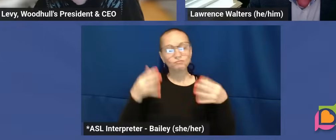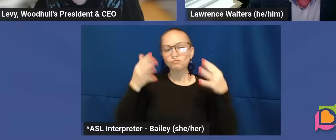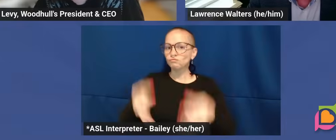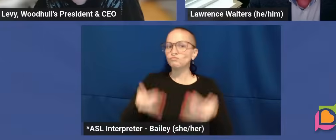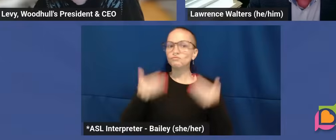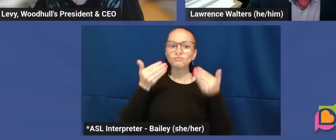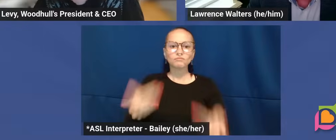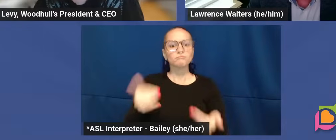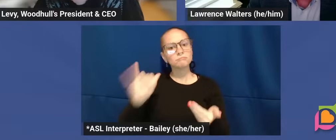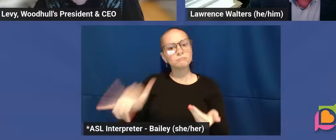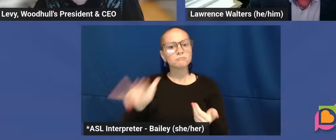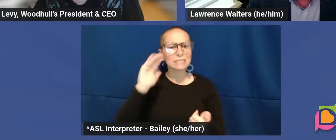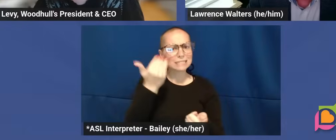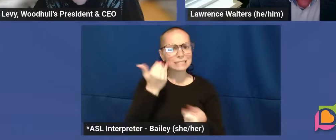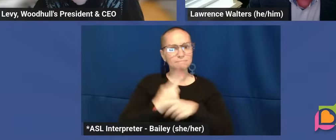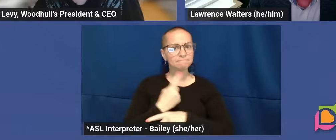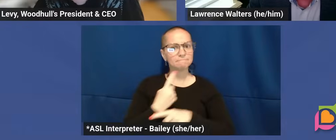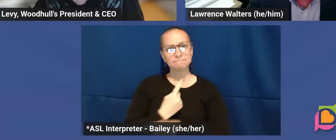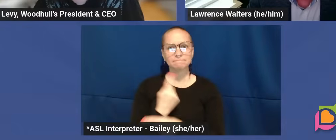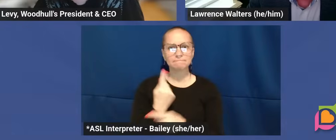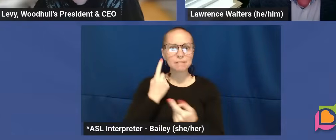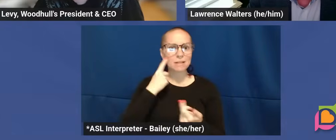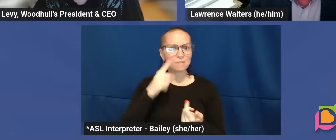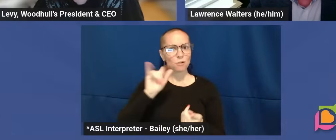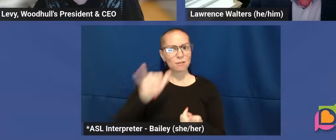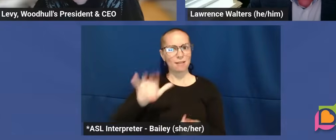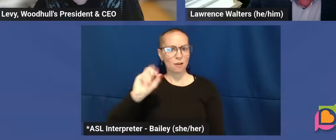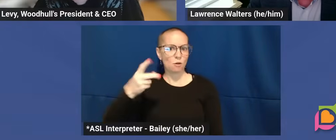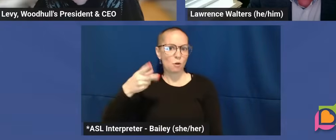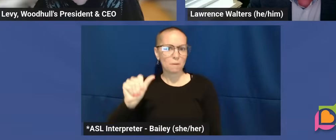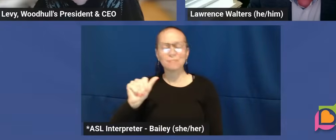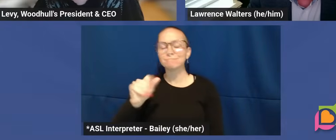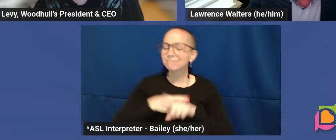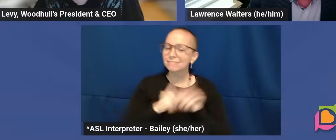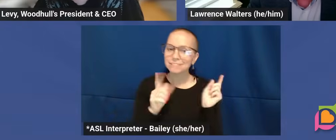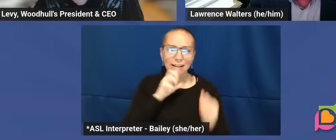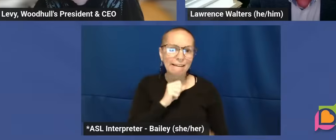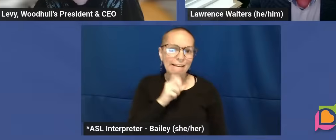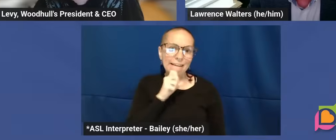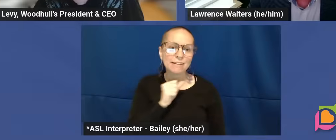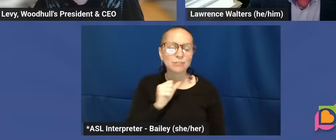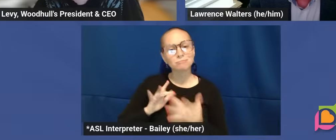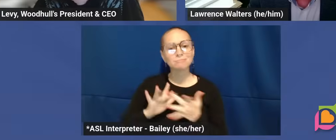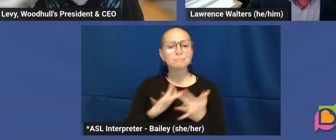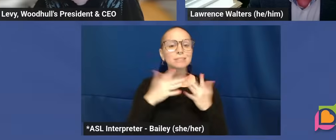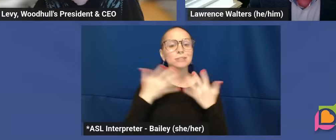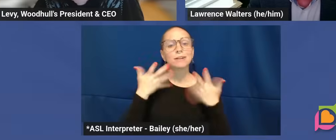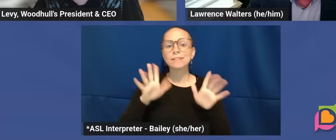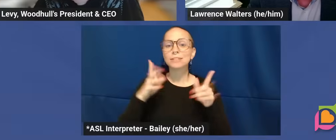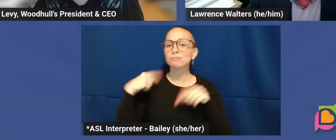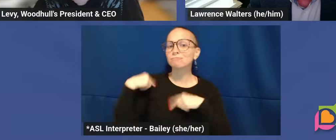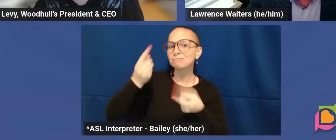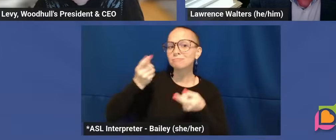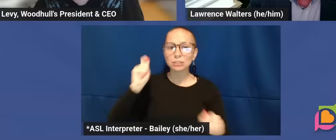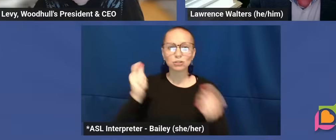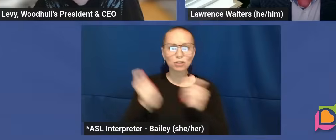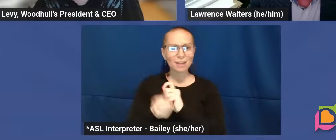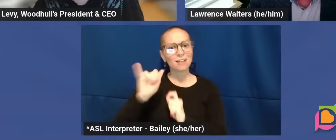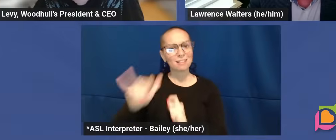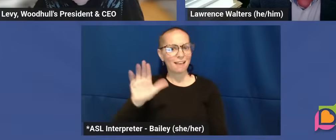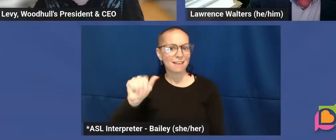able to distinguish the COPA case and say this is a different age. The internet has changed. Those cases aren't